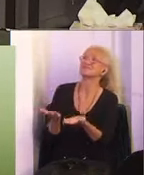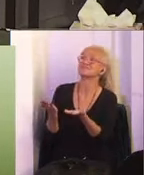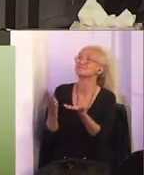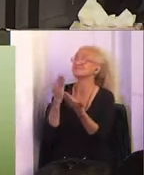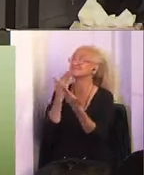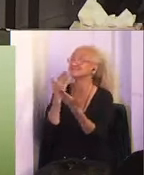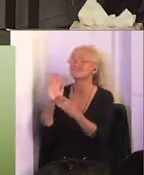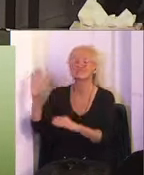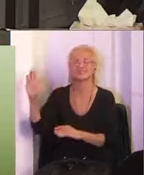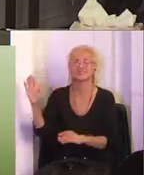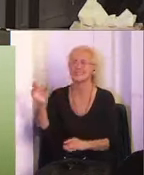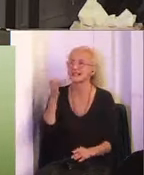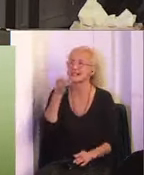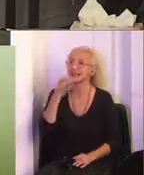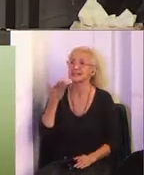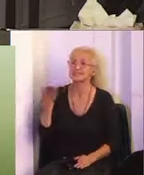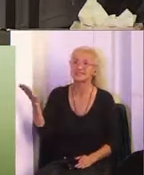light?